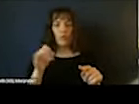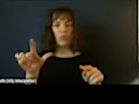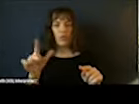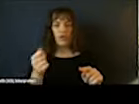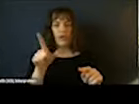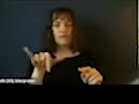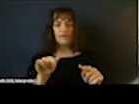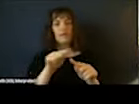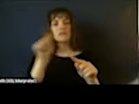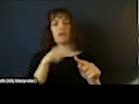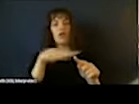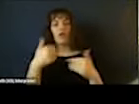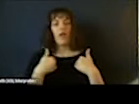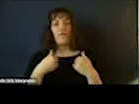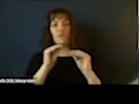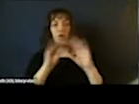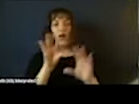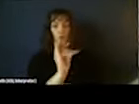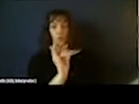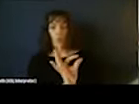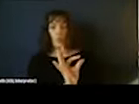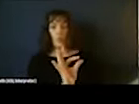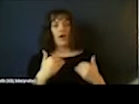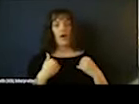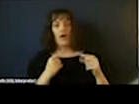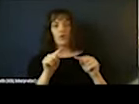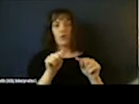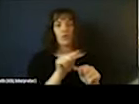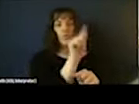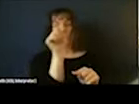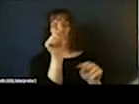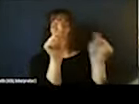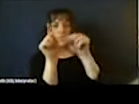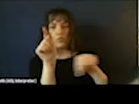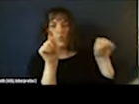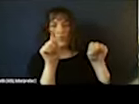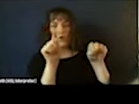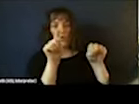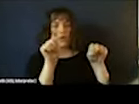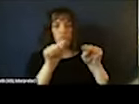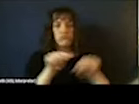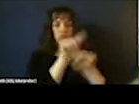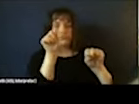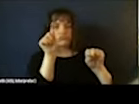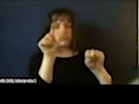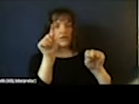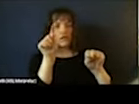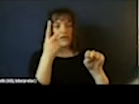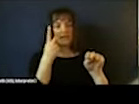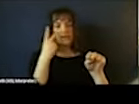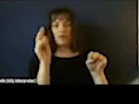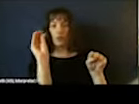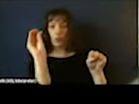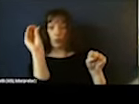two spiral arms that wrap out sort of around that bulge. And then it has another little galaxy connected to the end of one